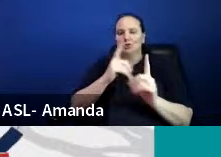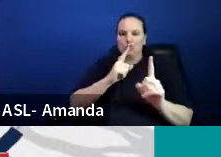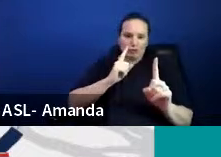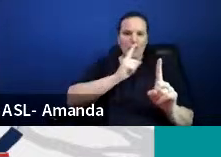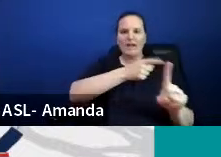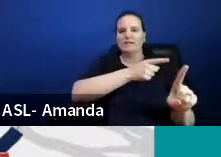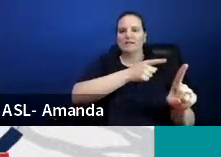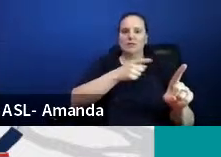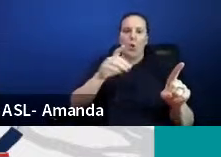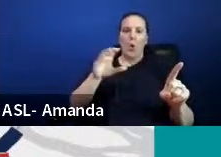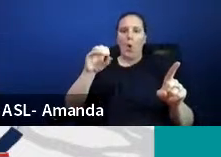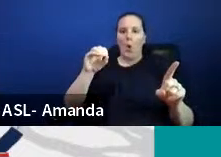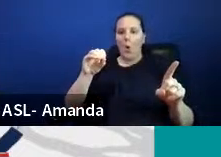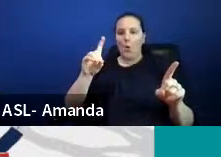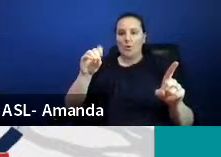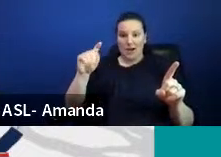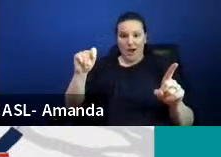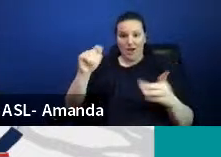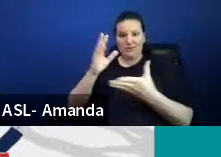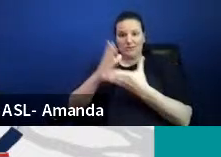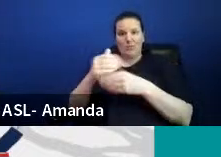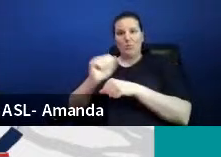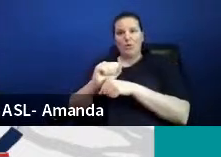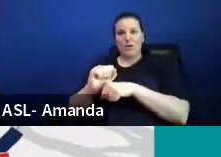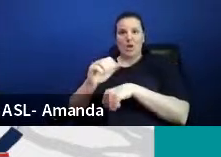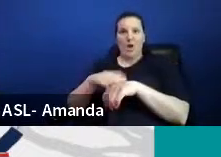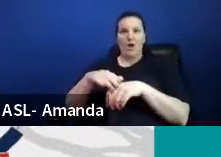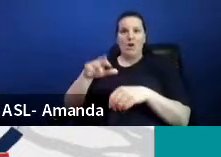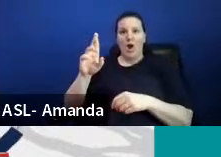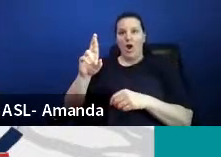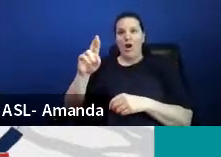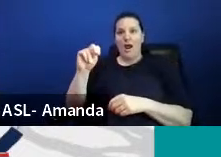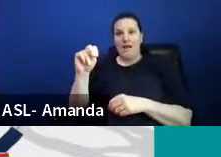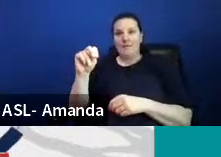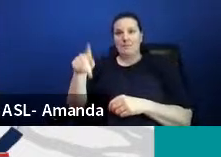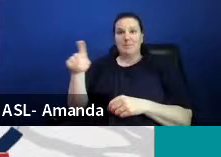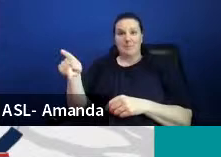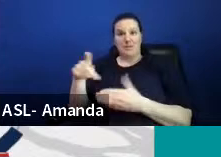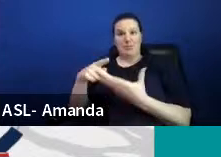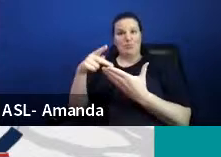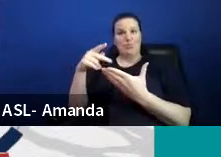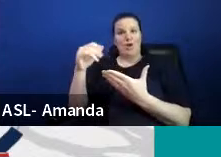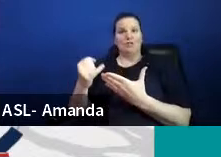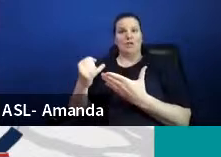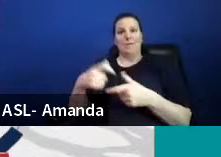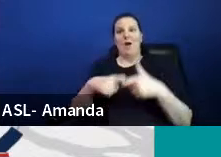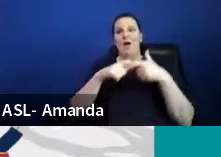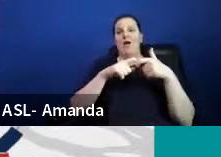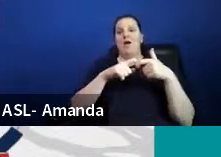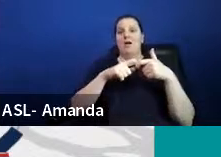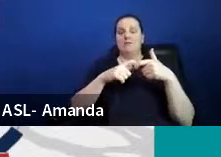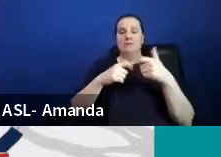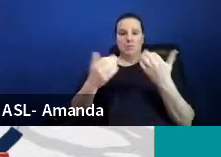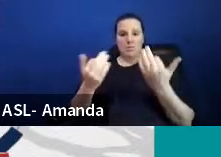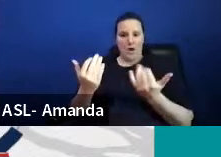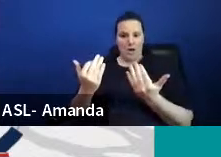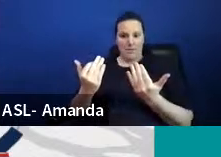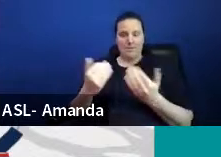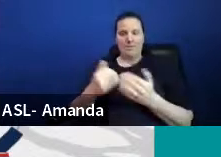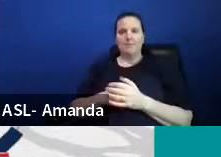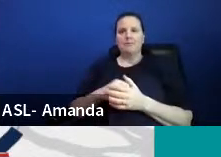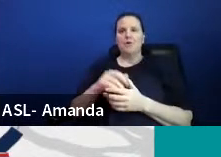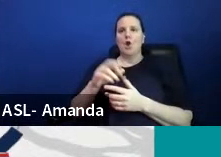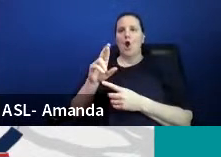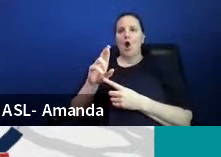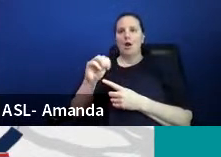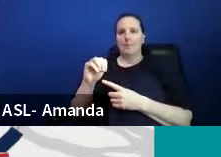that ODOT stop work on the RMPP project. And then pause and delay additional RMPP